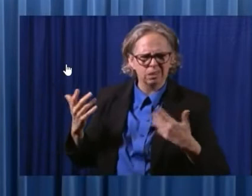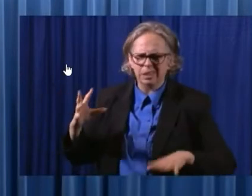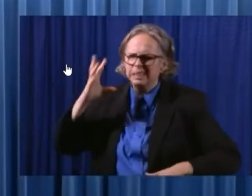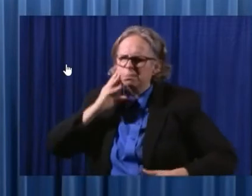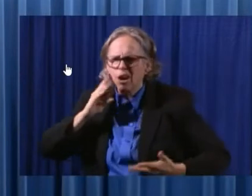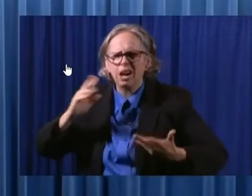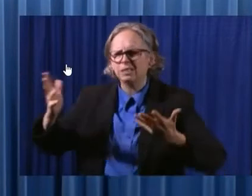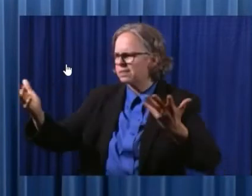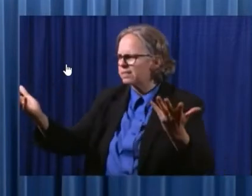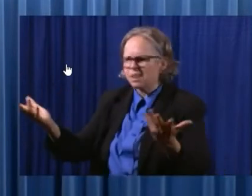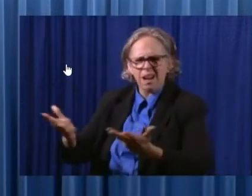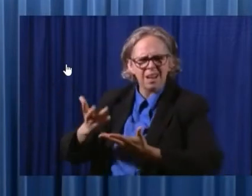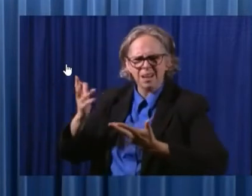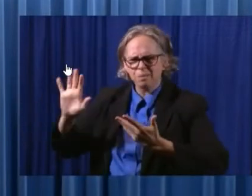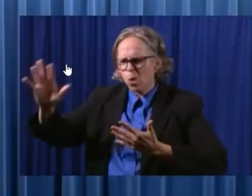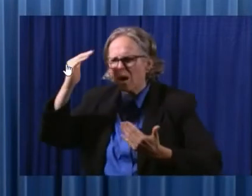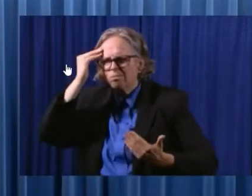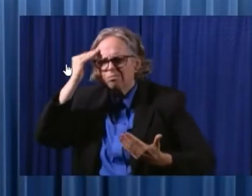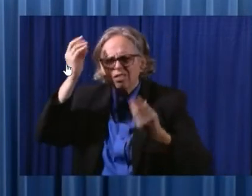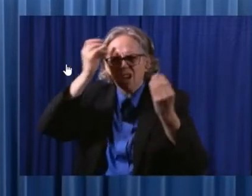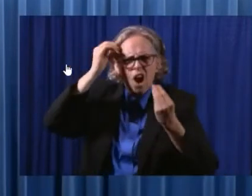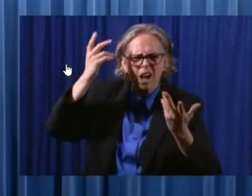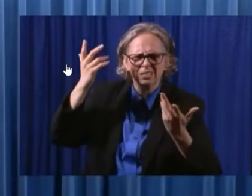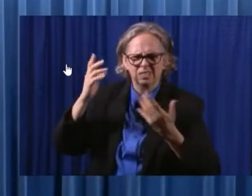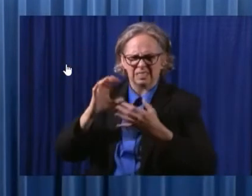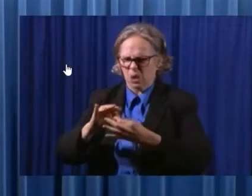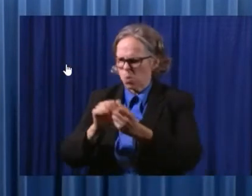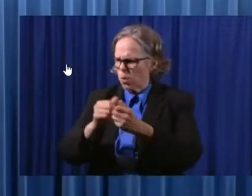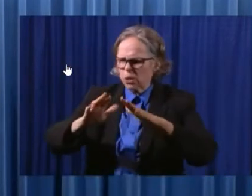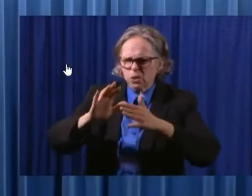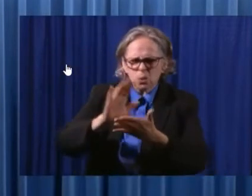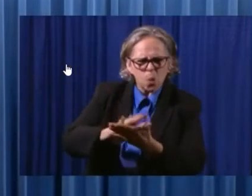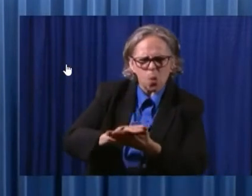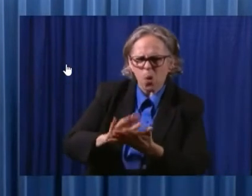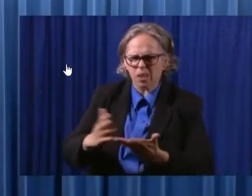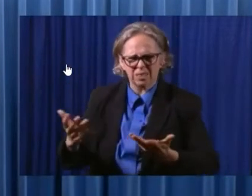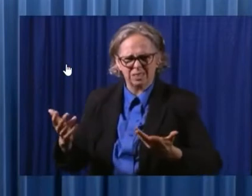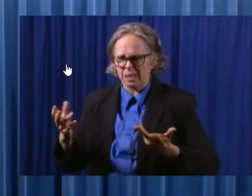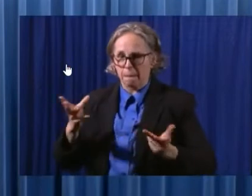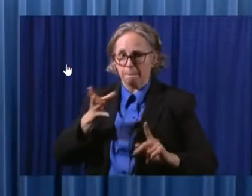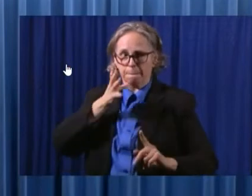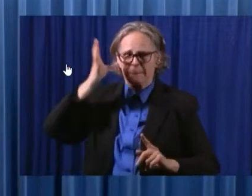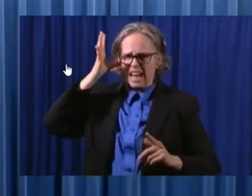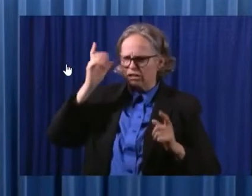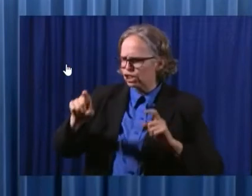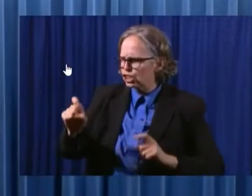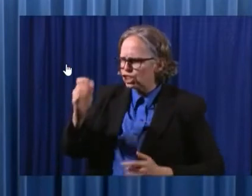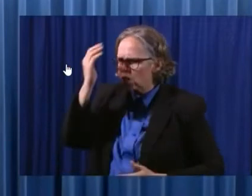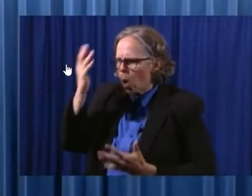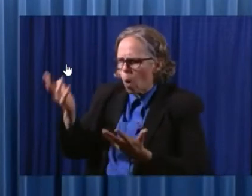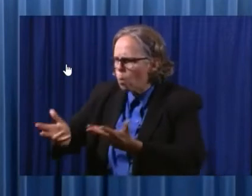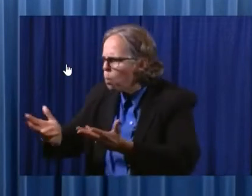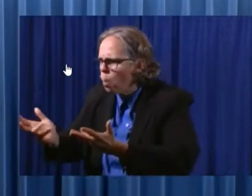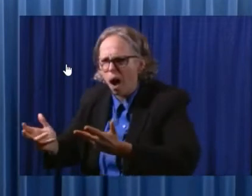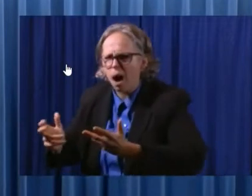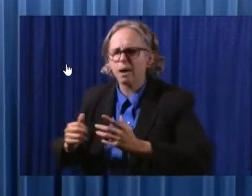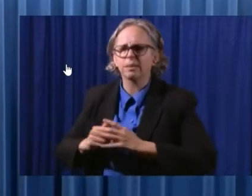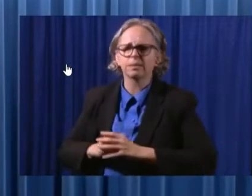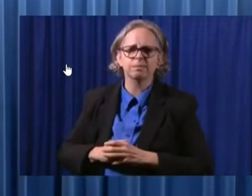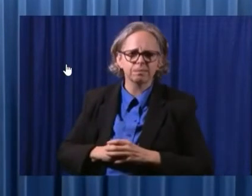all should look at and what schools should look at and parents should look at as we start back into school, and as